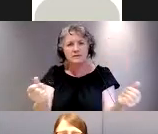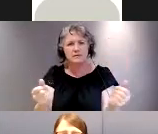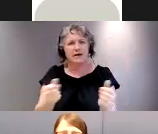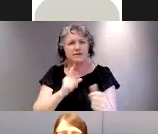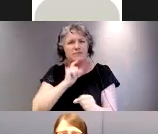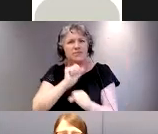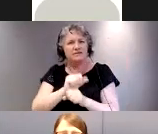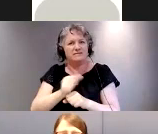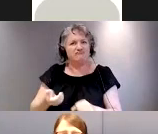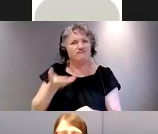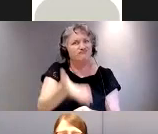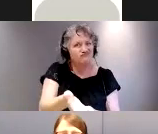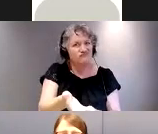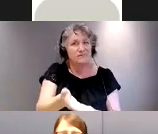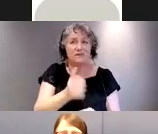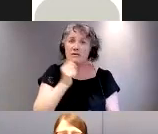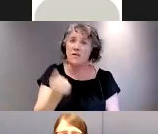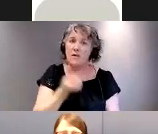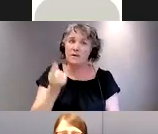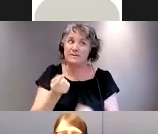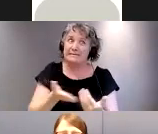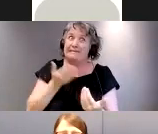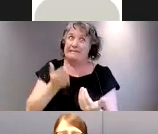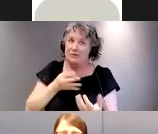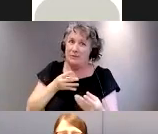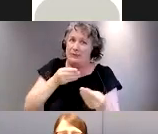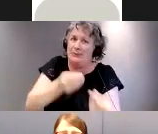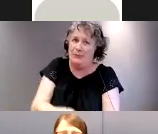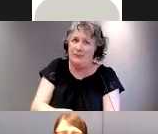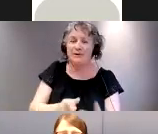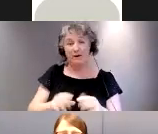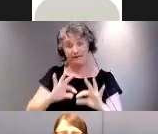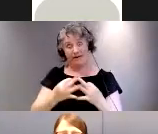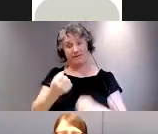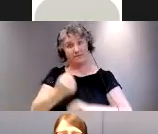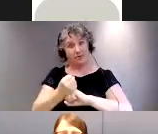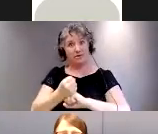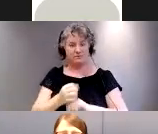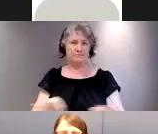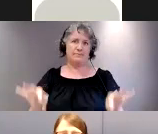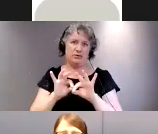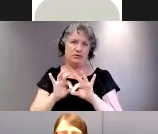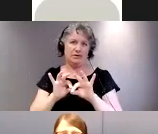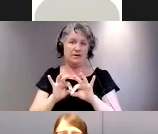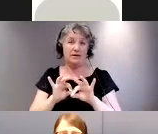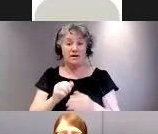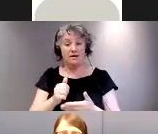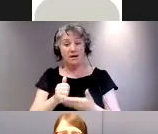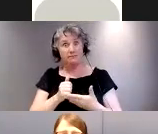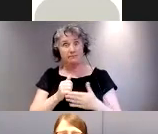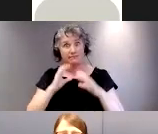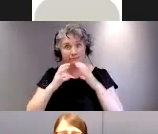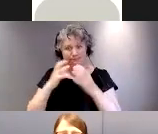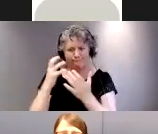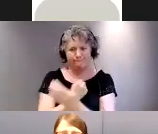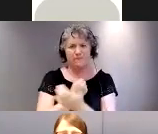pretty. They are supported by the families, which is the most important thing, right? and helping them have the conversations without judging